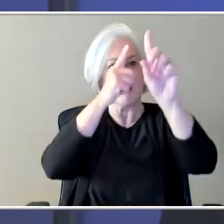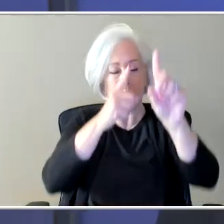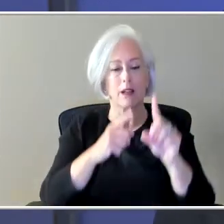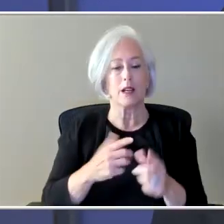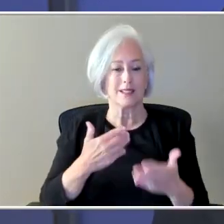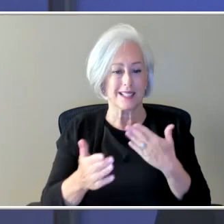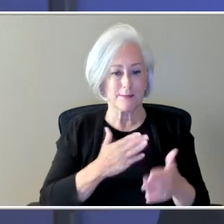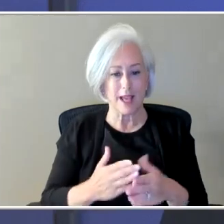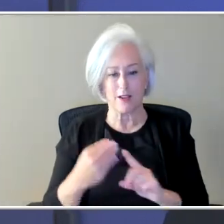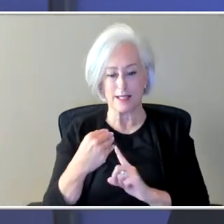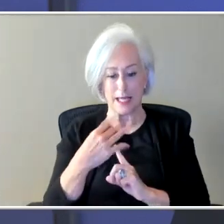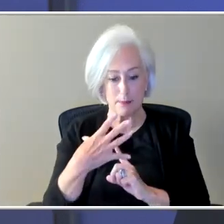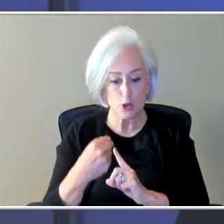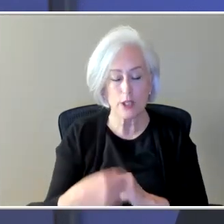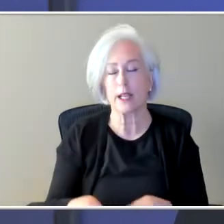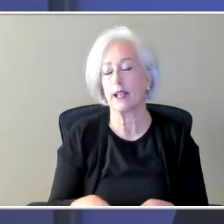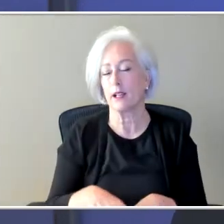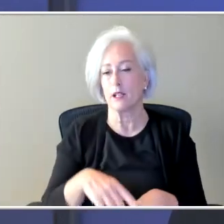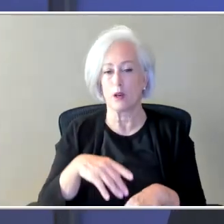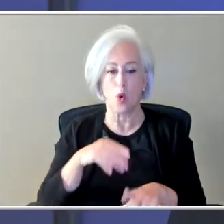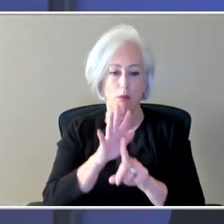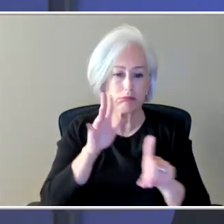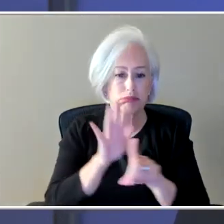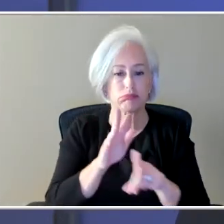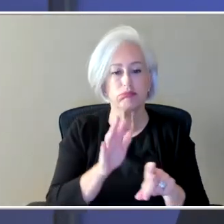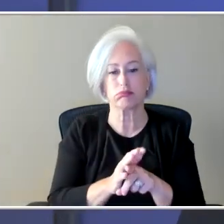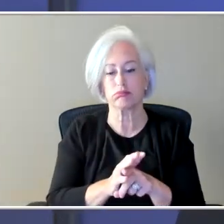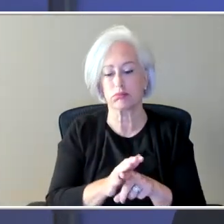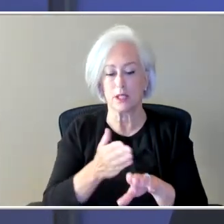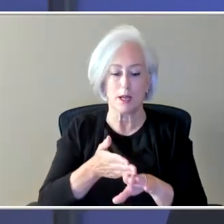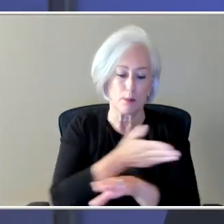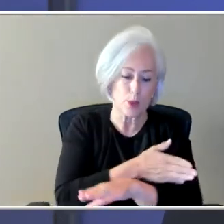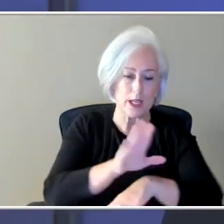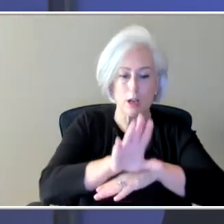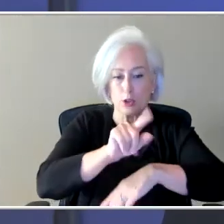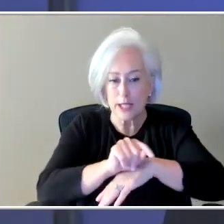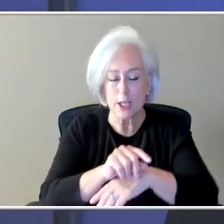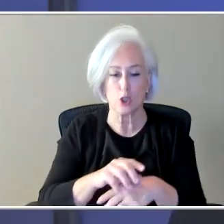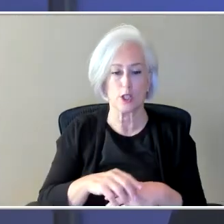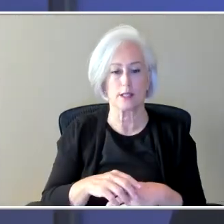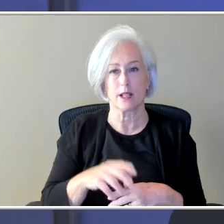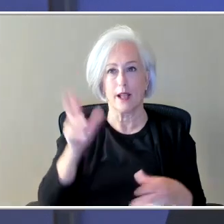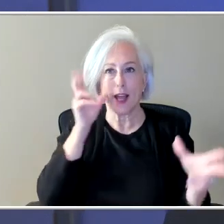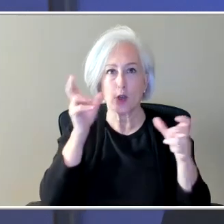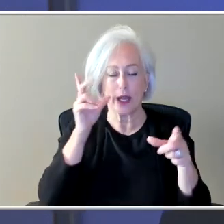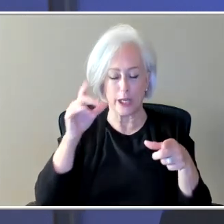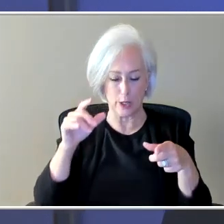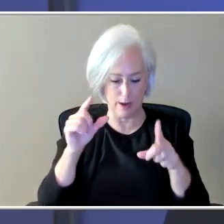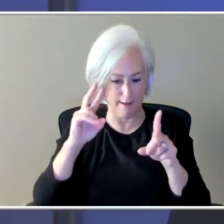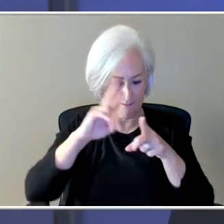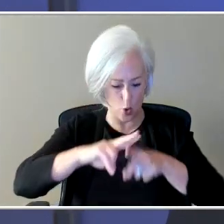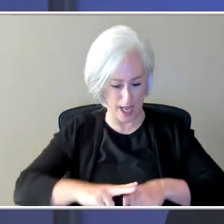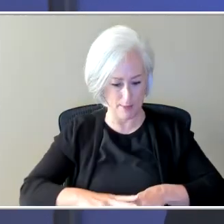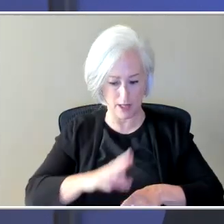to go in and pre-consultations, a lot of pre-consultations, and then, you're hearing words that you really probably have never heard for the